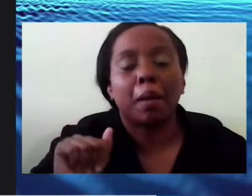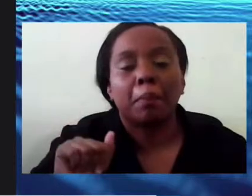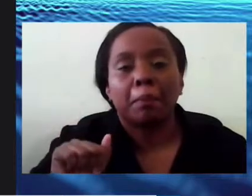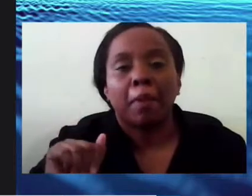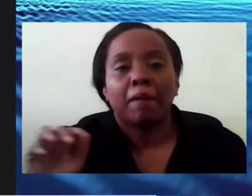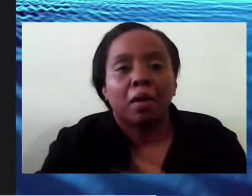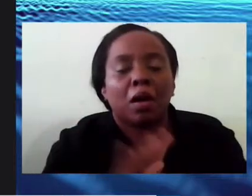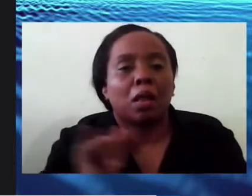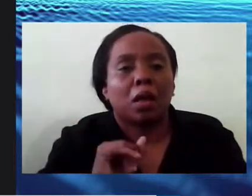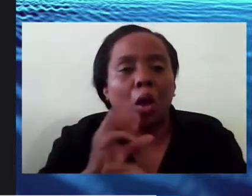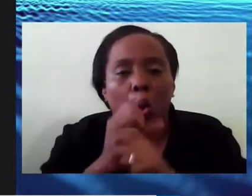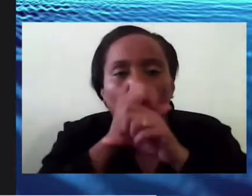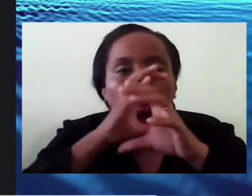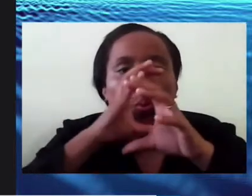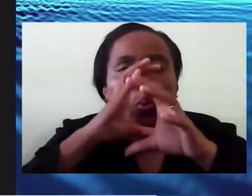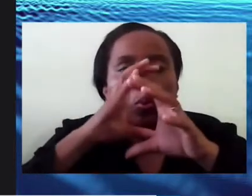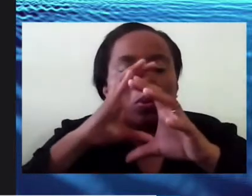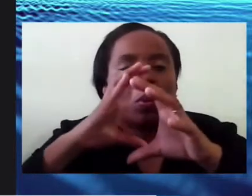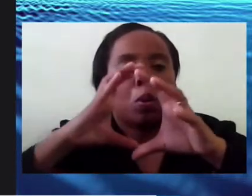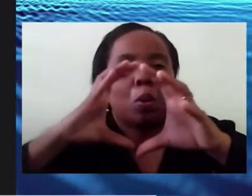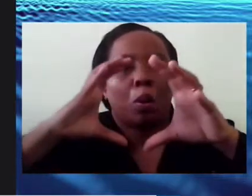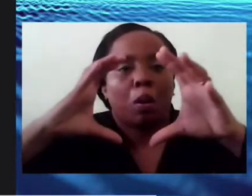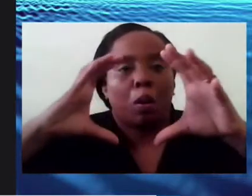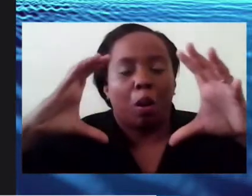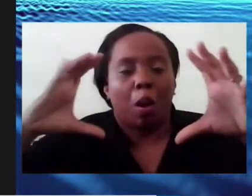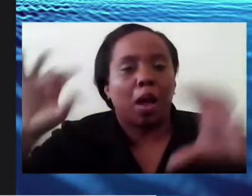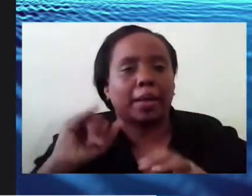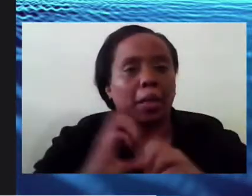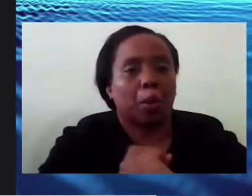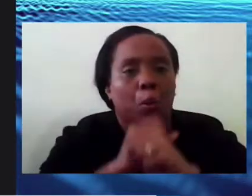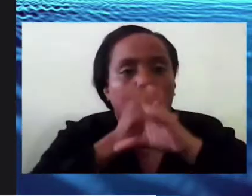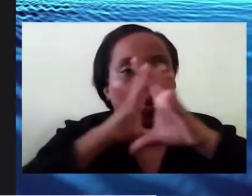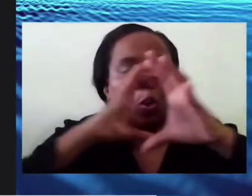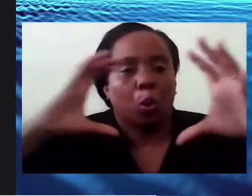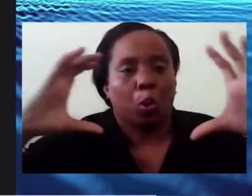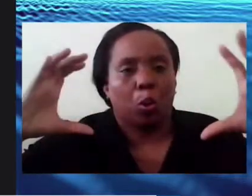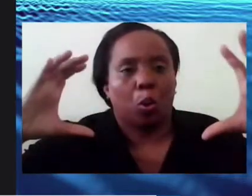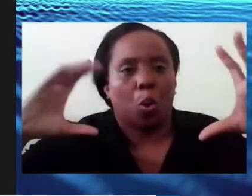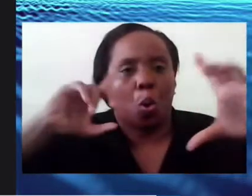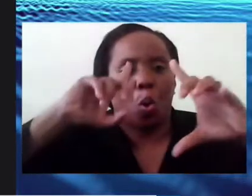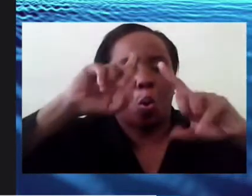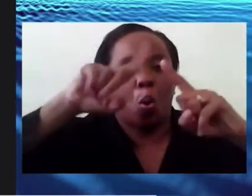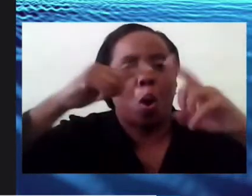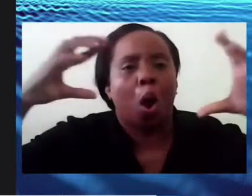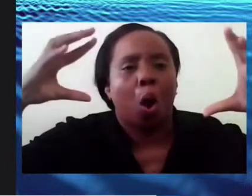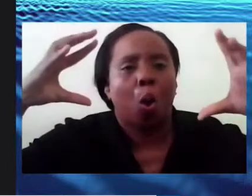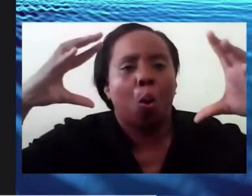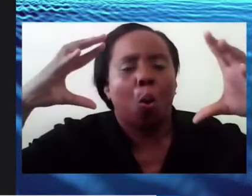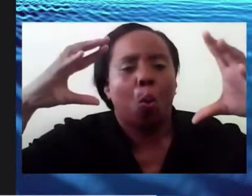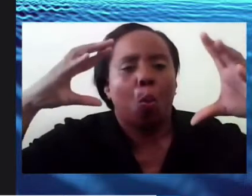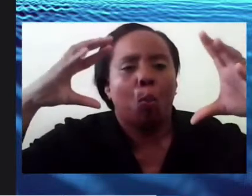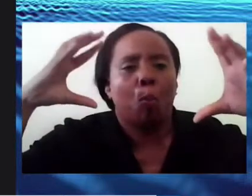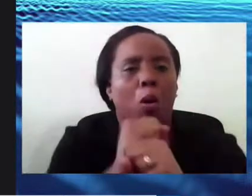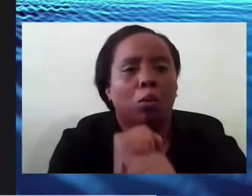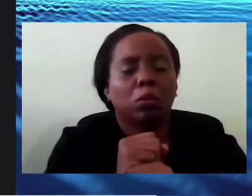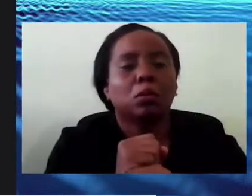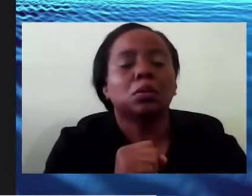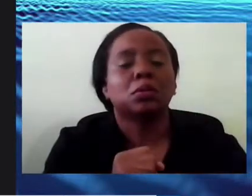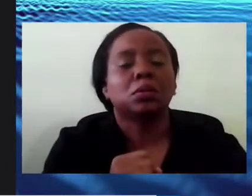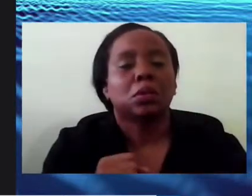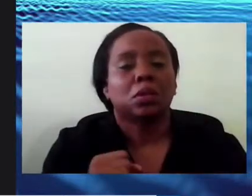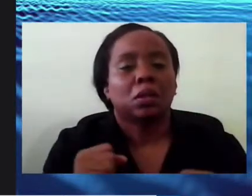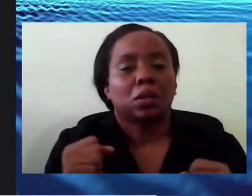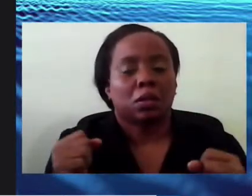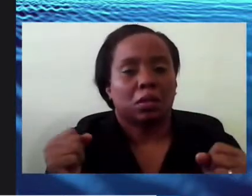And when the balloon is burst and that magma,